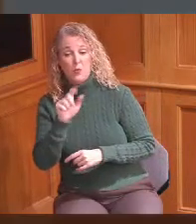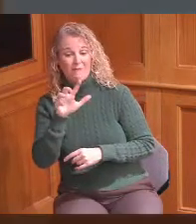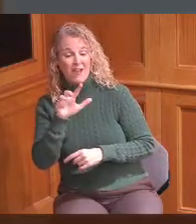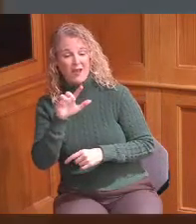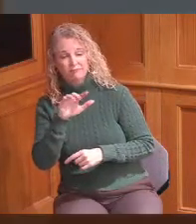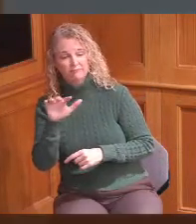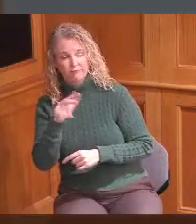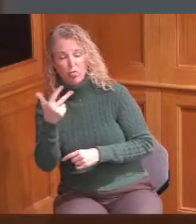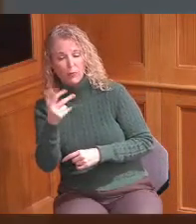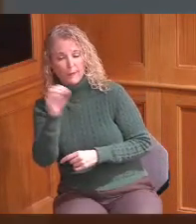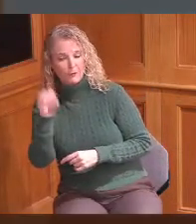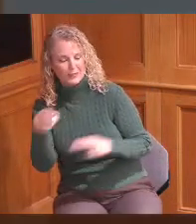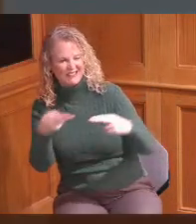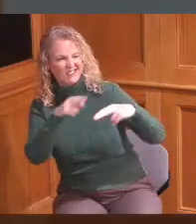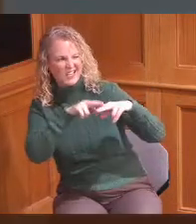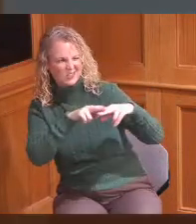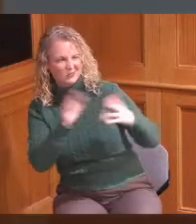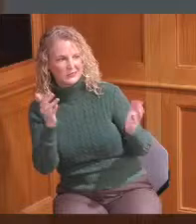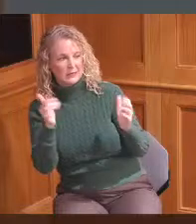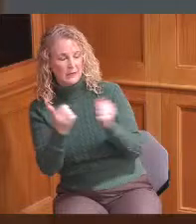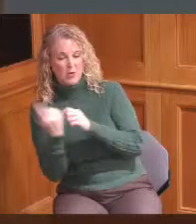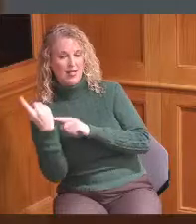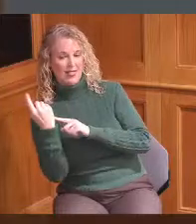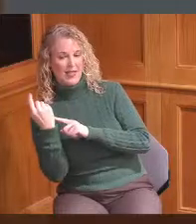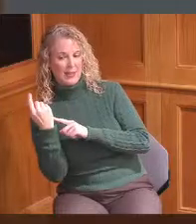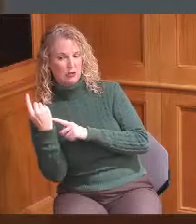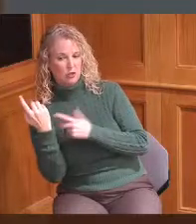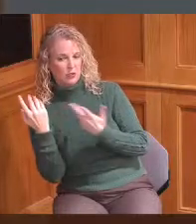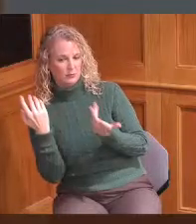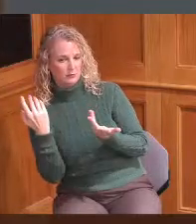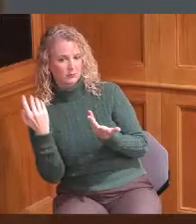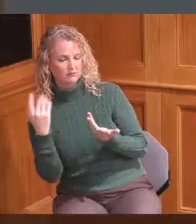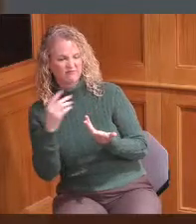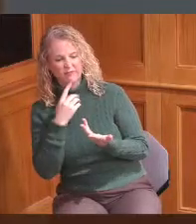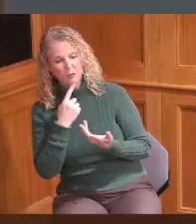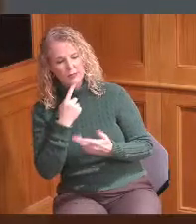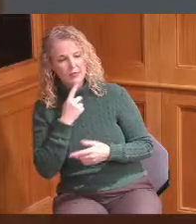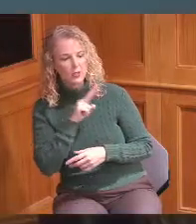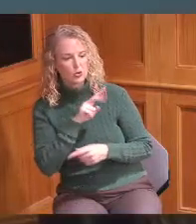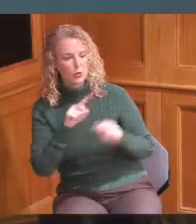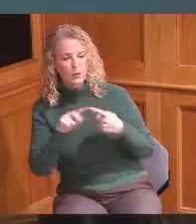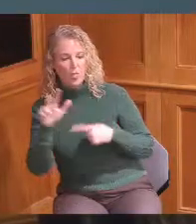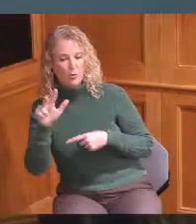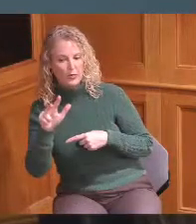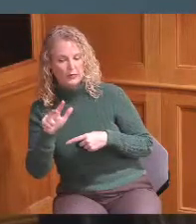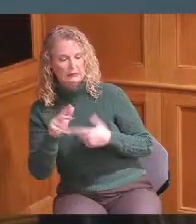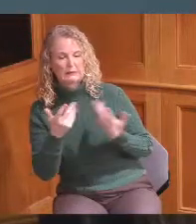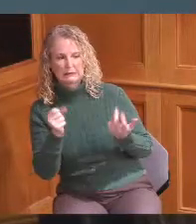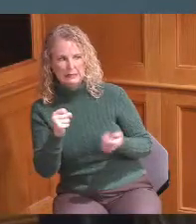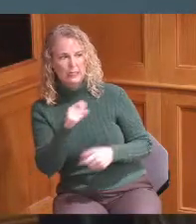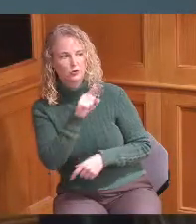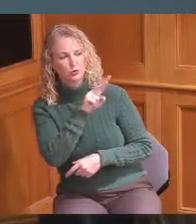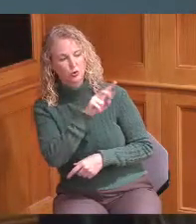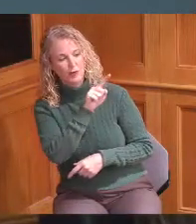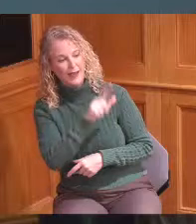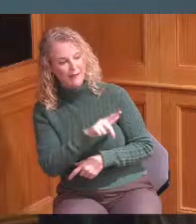increase from last year. For it depends on which item you're talking about. It's about a 3% for Either one. and 2.5% for the other one.